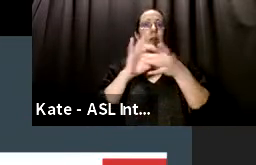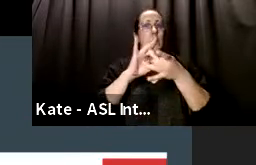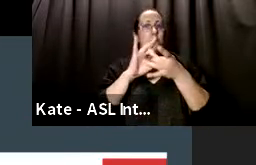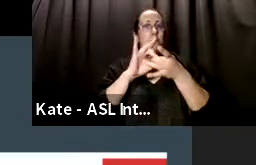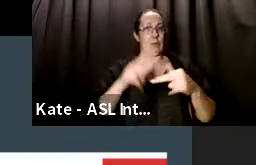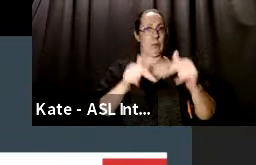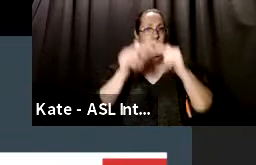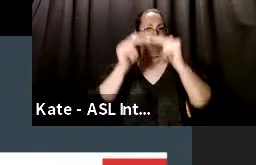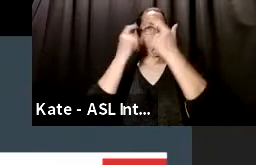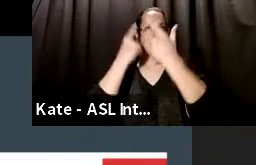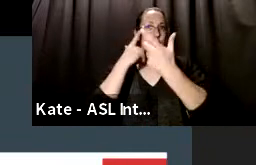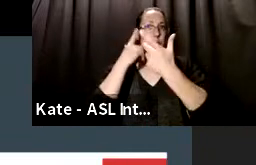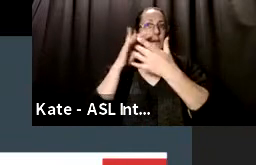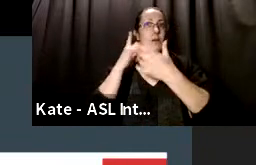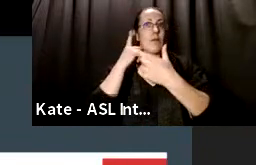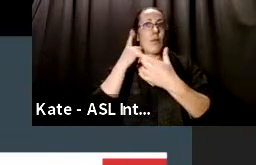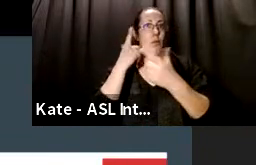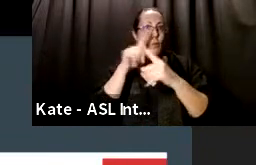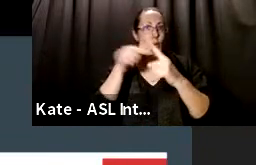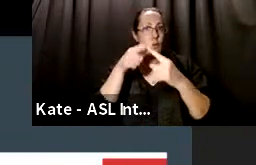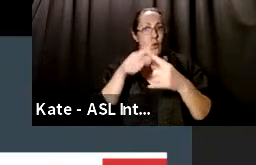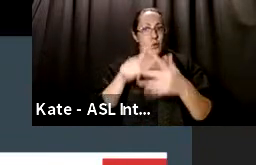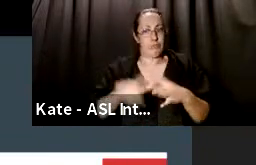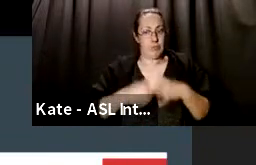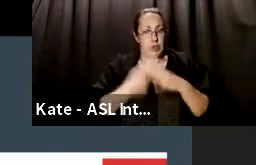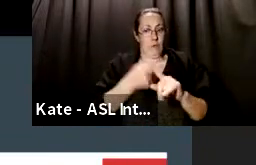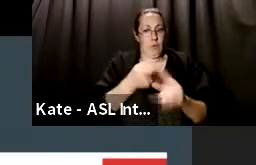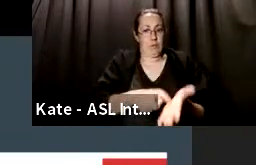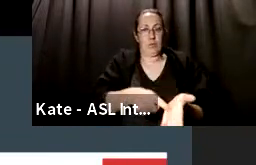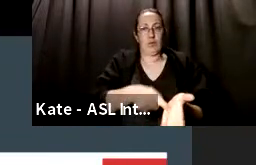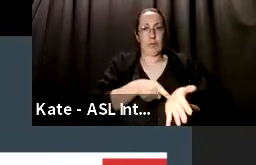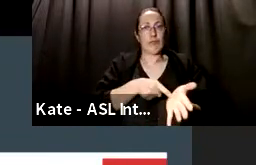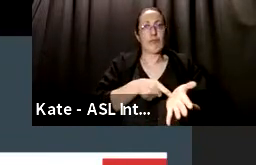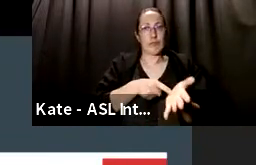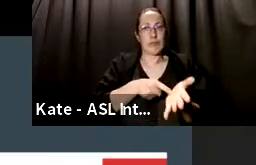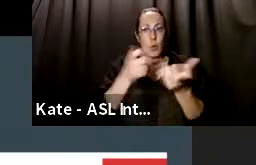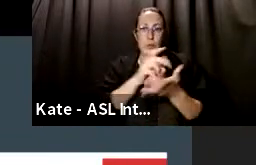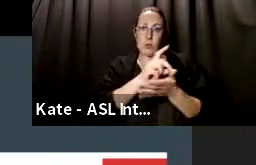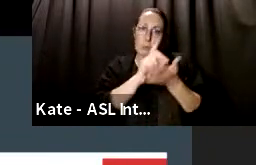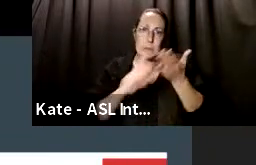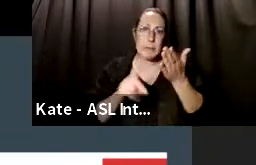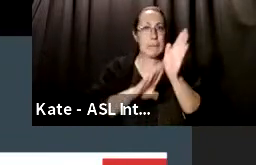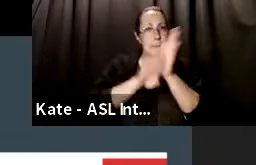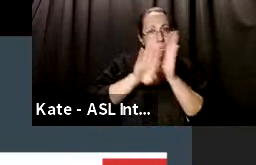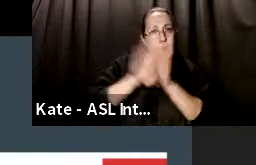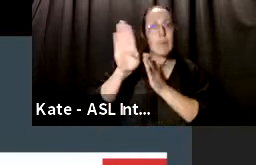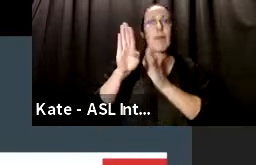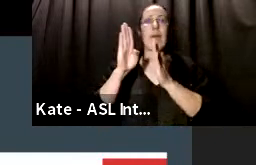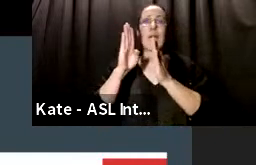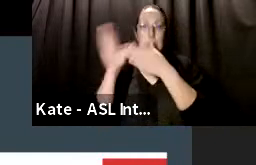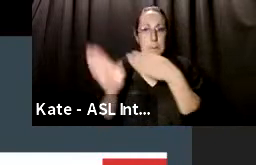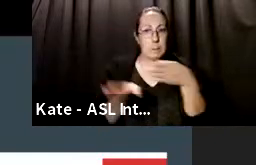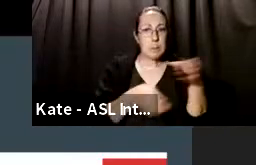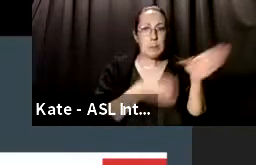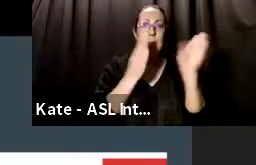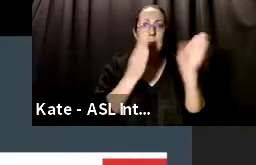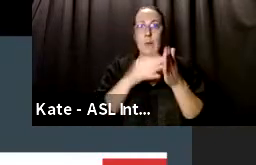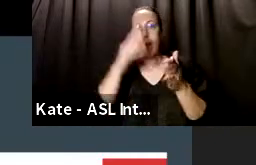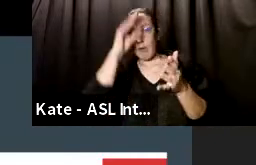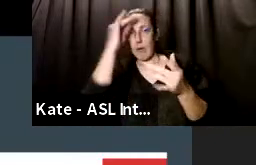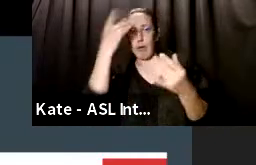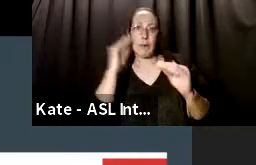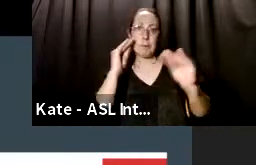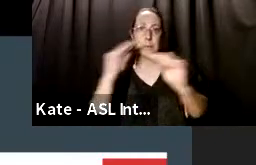when it comes to kind of building something from scratch. We wanted to make sure that in designing and developing a curriculum that would cover a